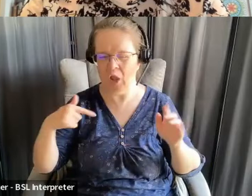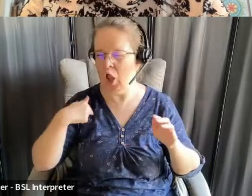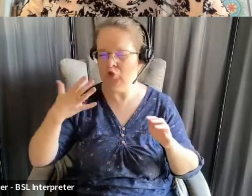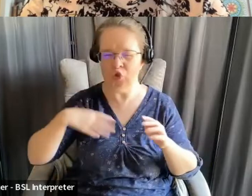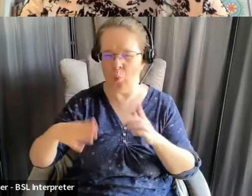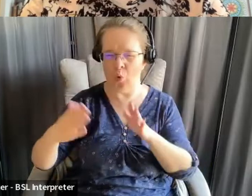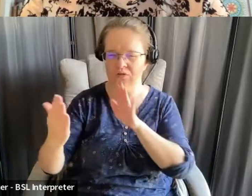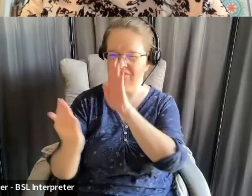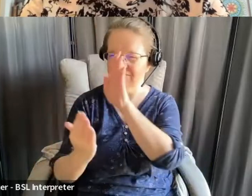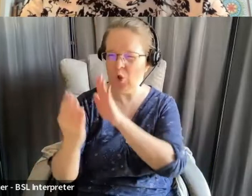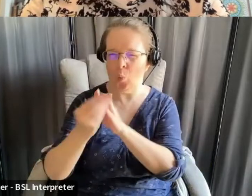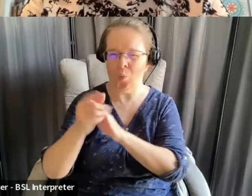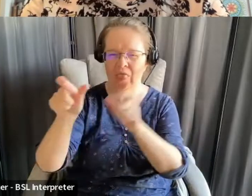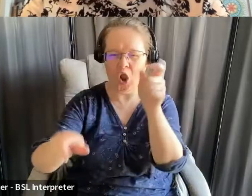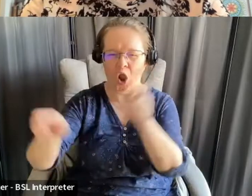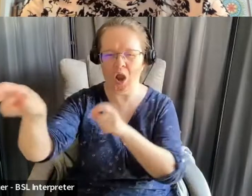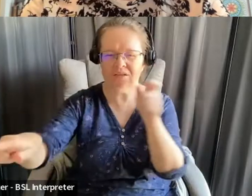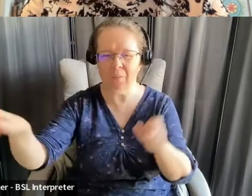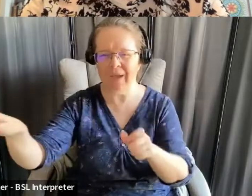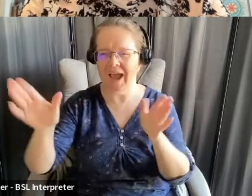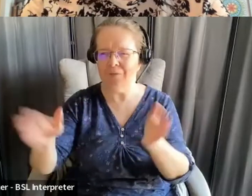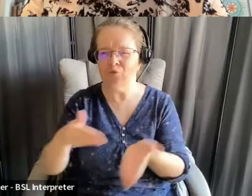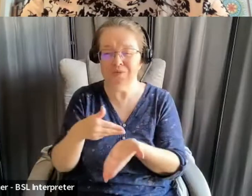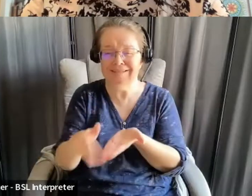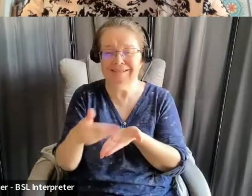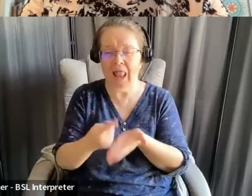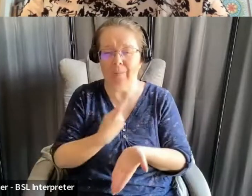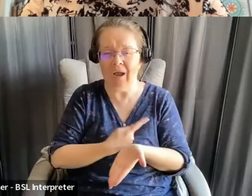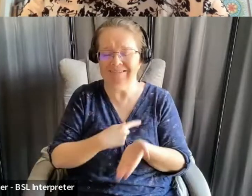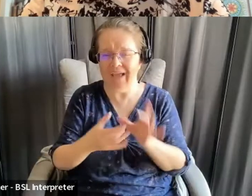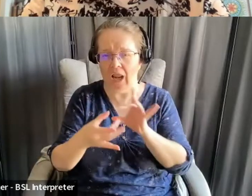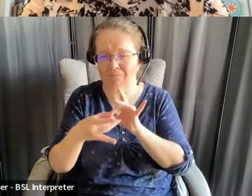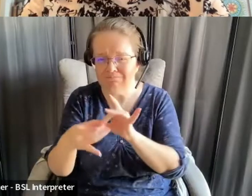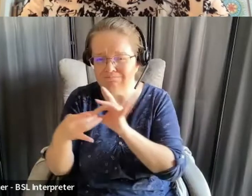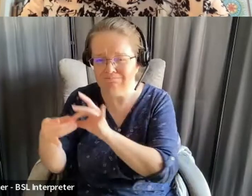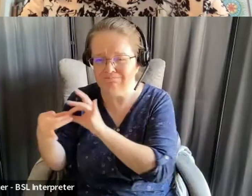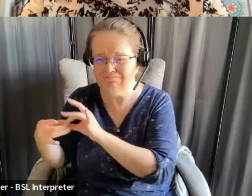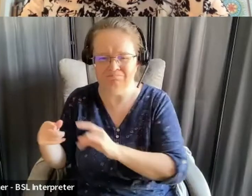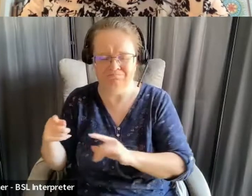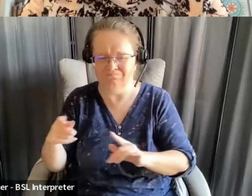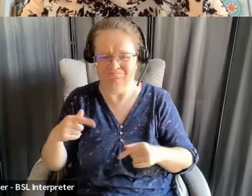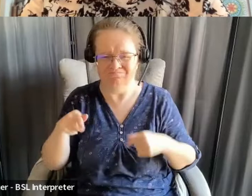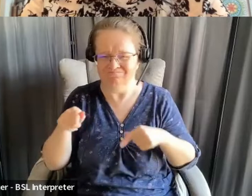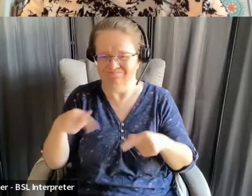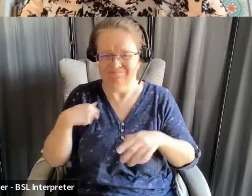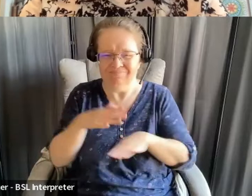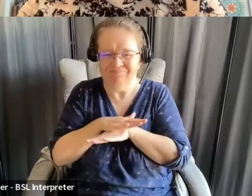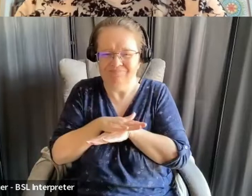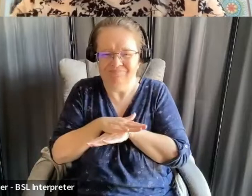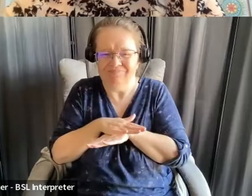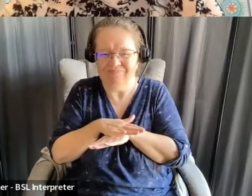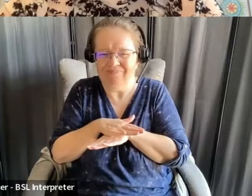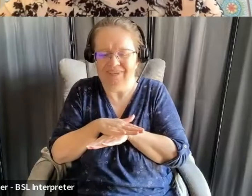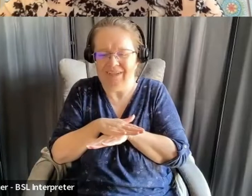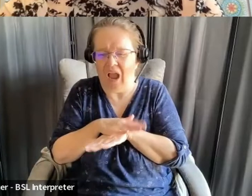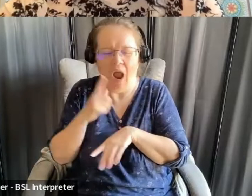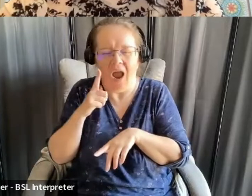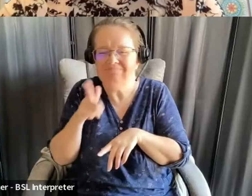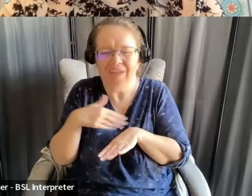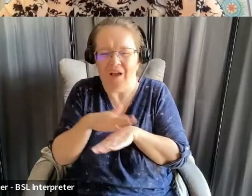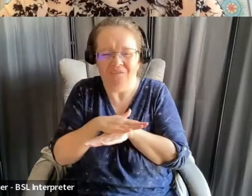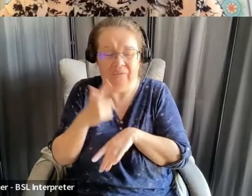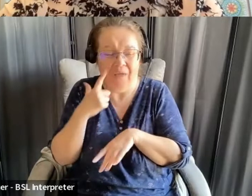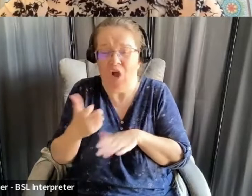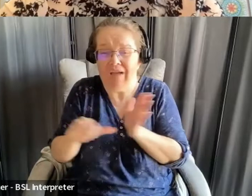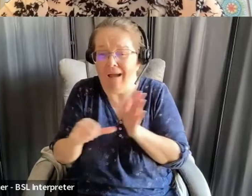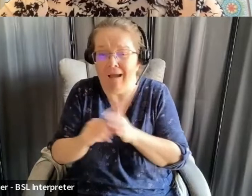with customers and actually selling myself and engaging in the sorts of activities that I find inordinately difficult. And I say that as